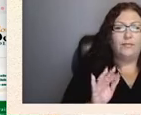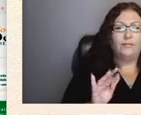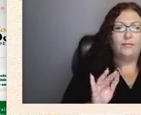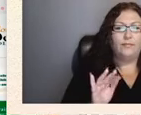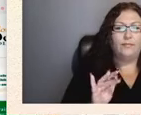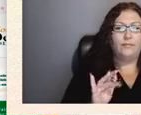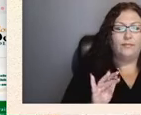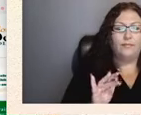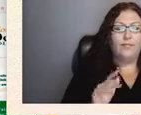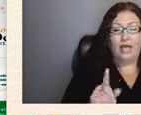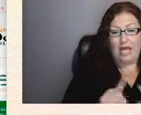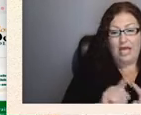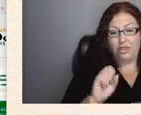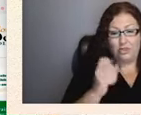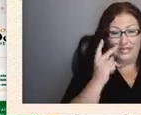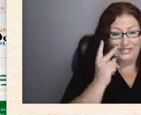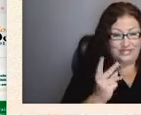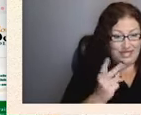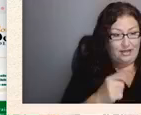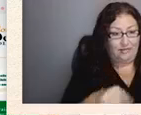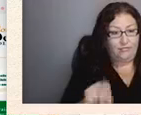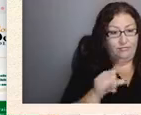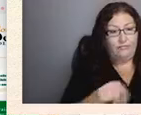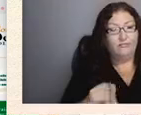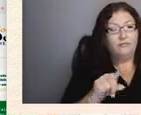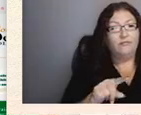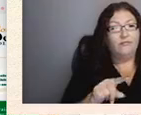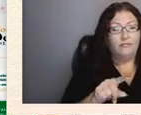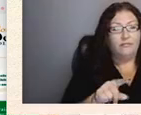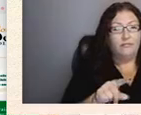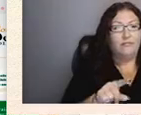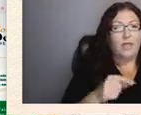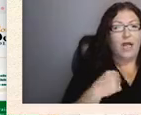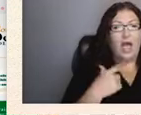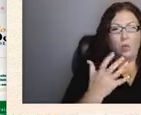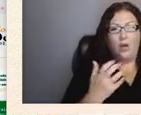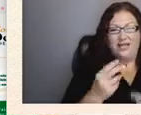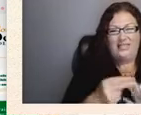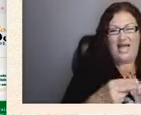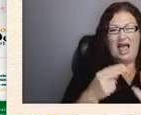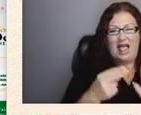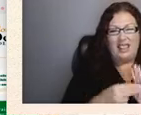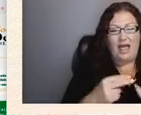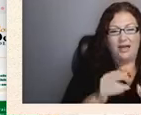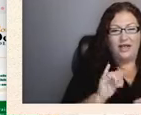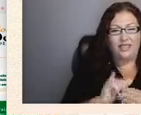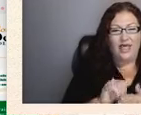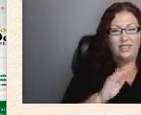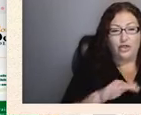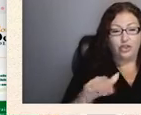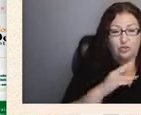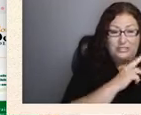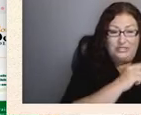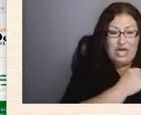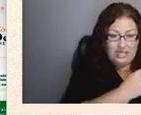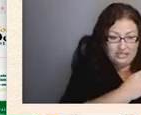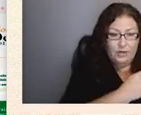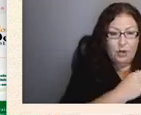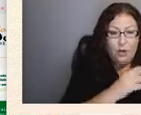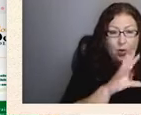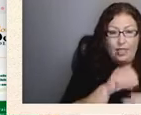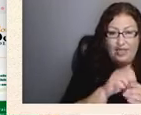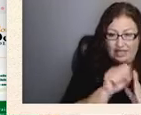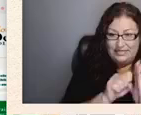as you can see, I wanted to highlight that the children's hospitals within the state are also